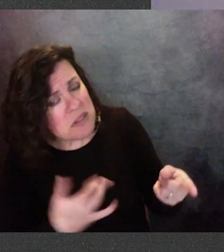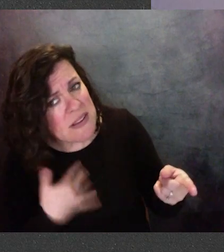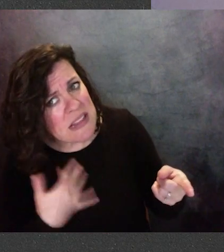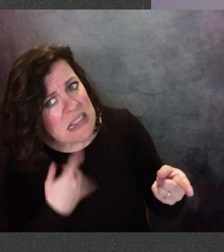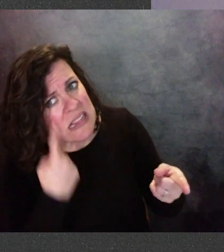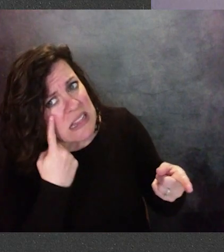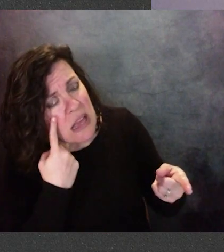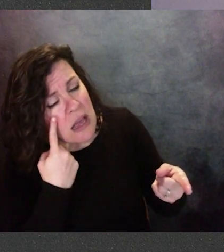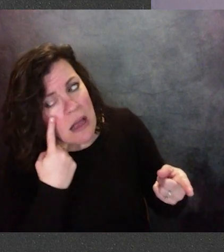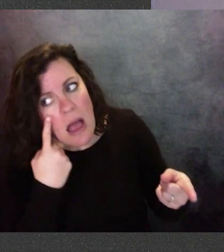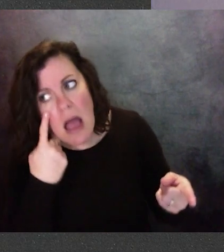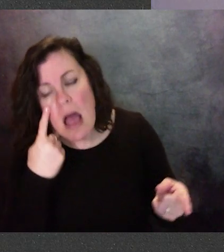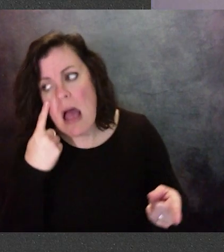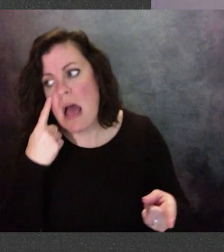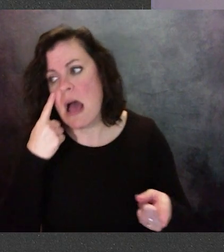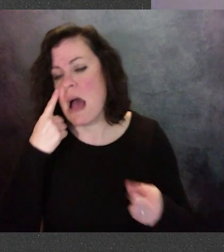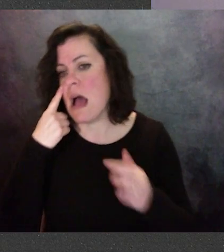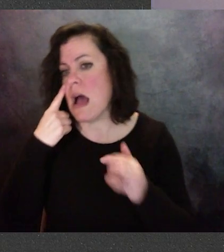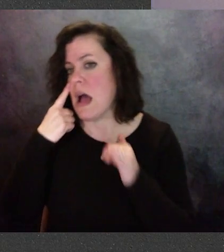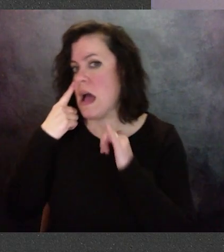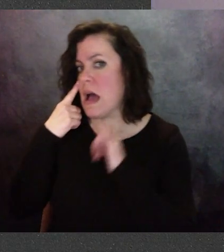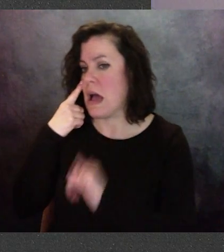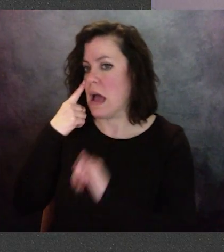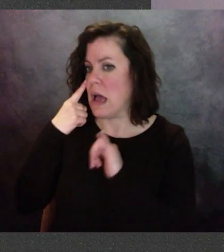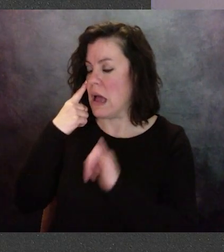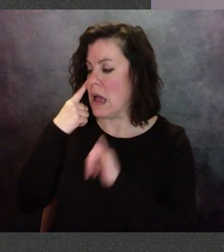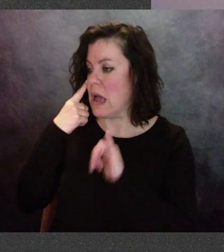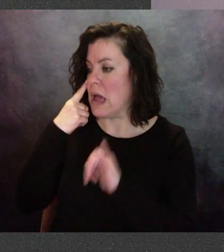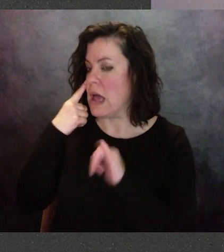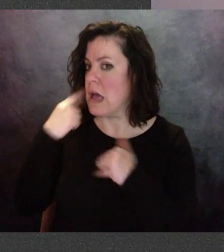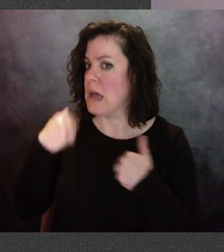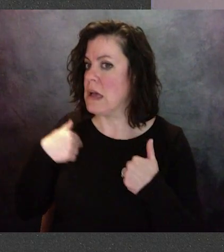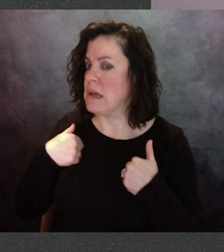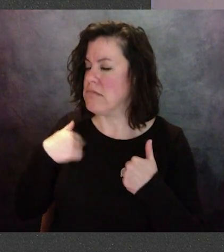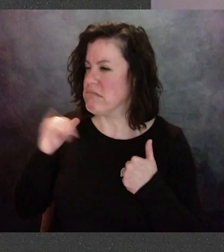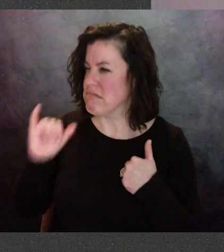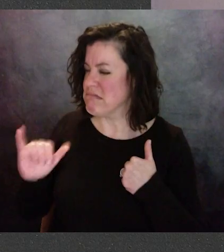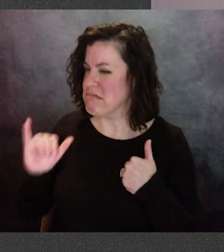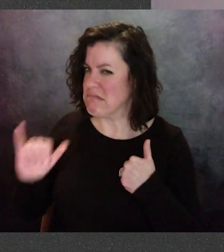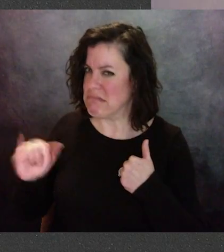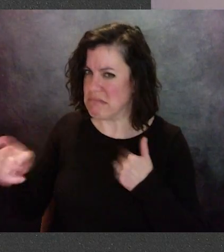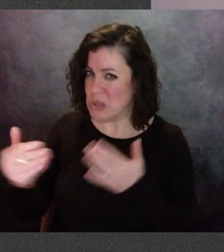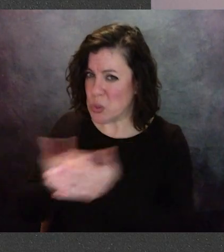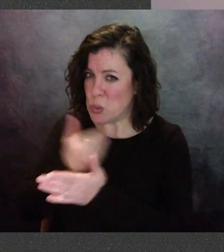I had not thought about how Amy felt. It must be hard to be the new kid.